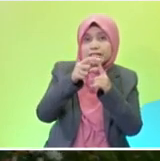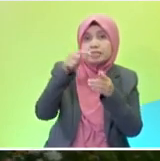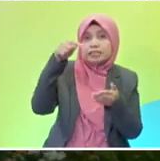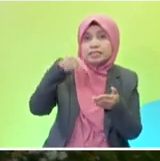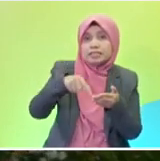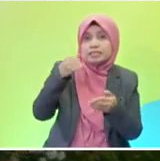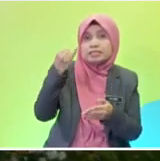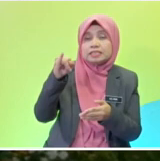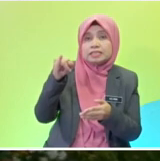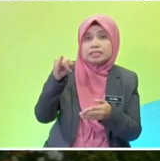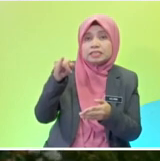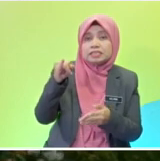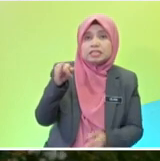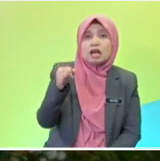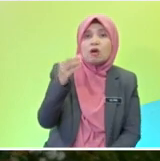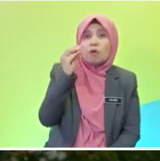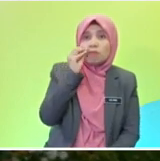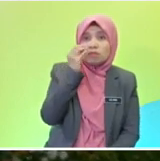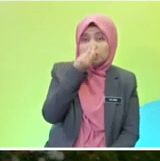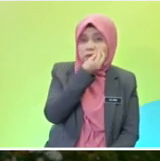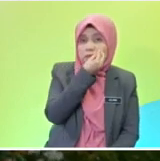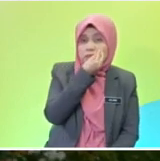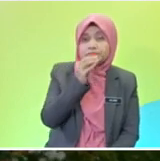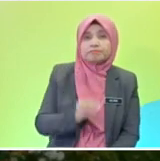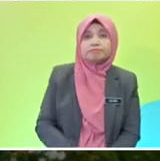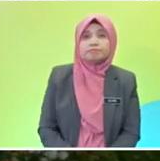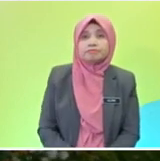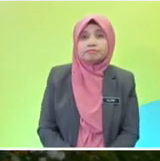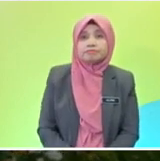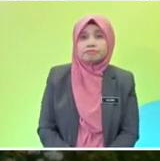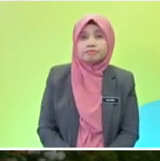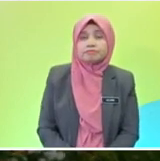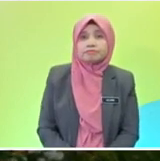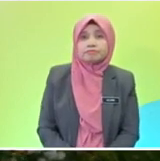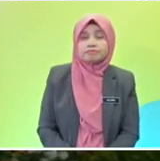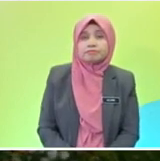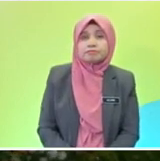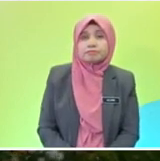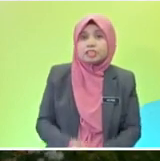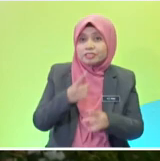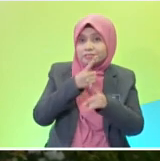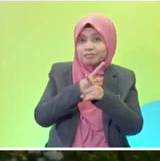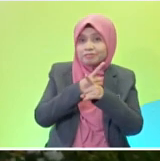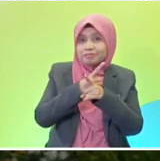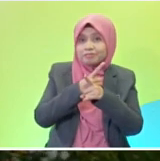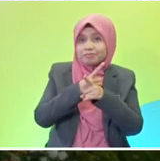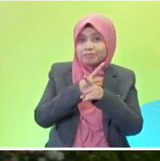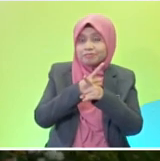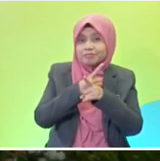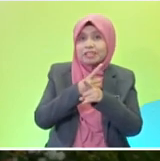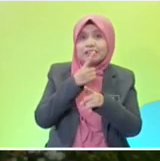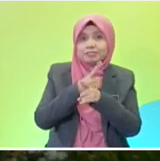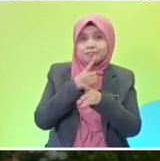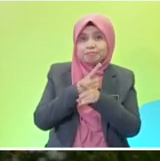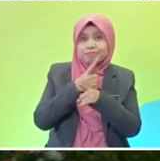space, another space, flower. Ah, have I got this right? Yes, you got it